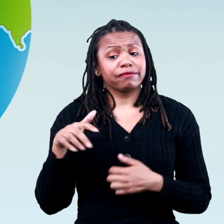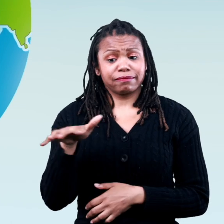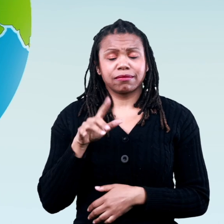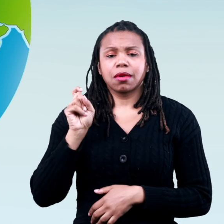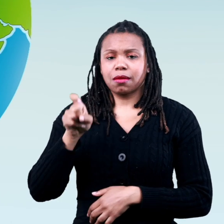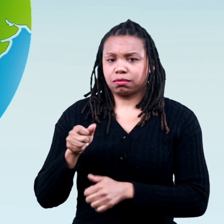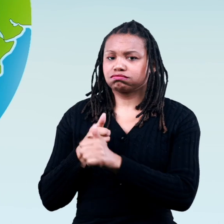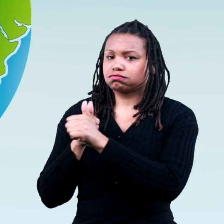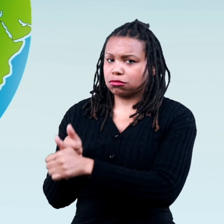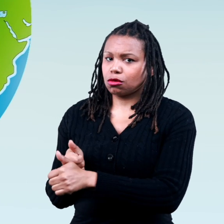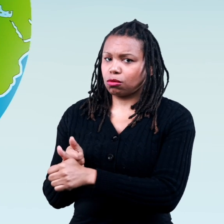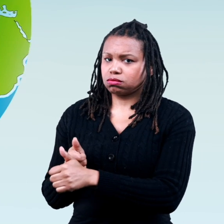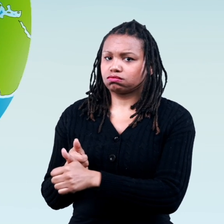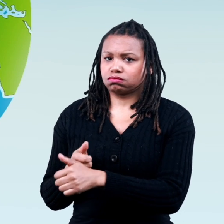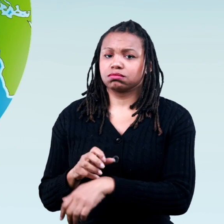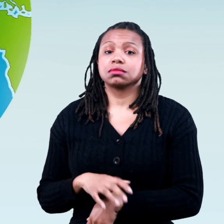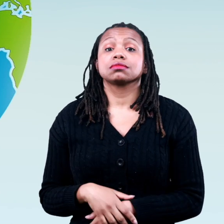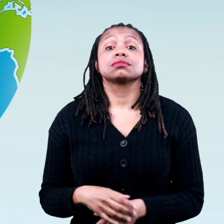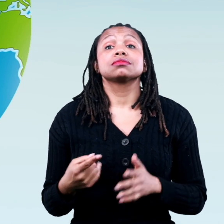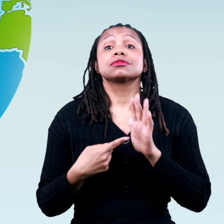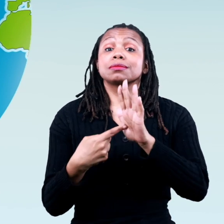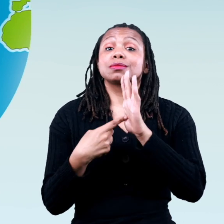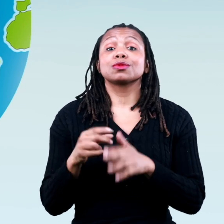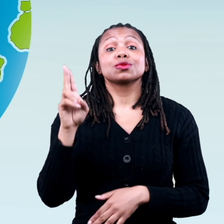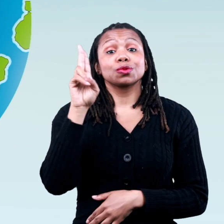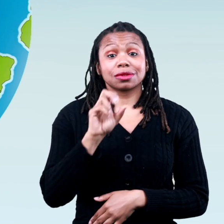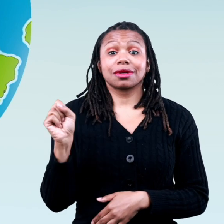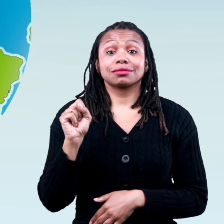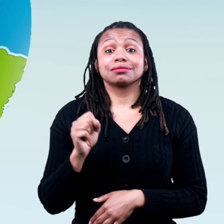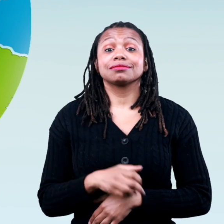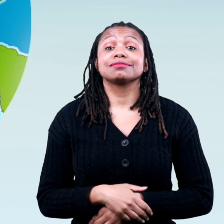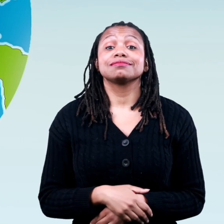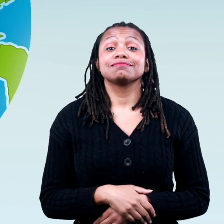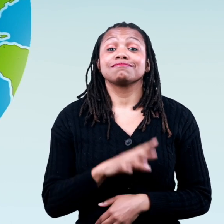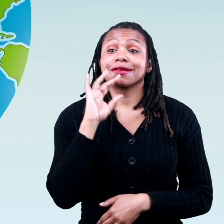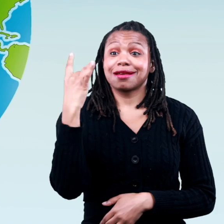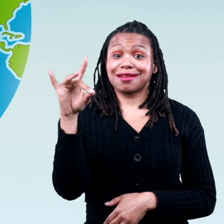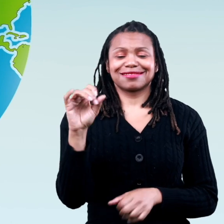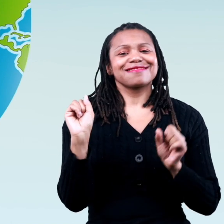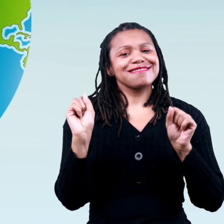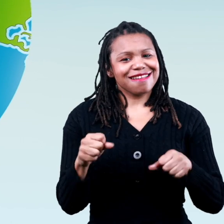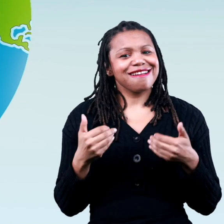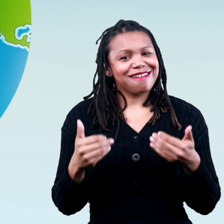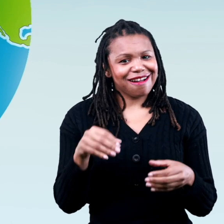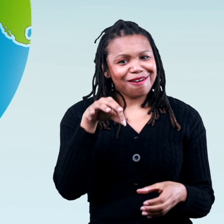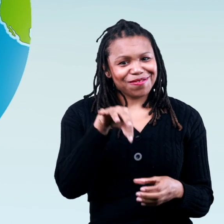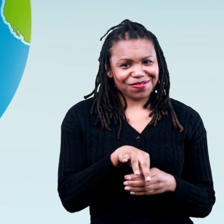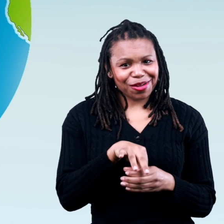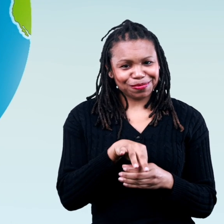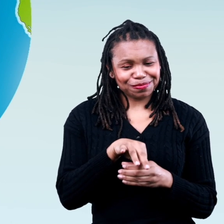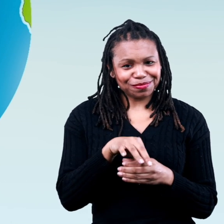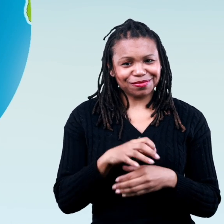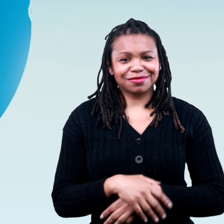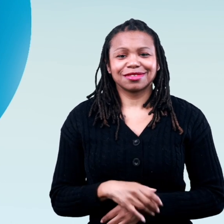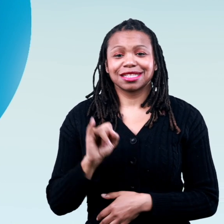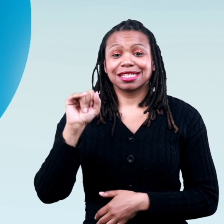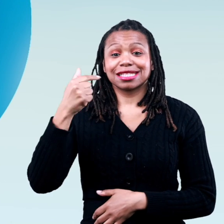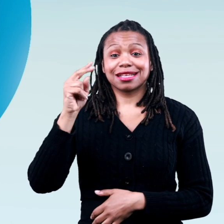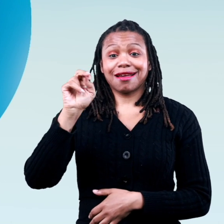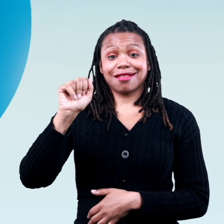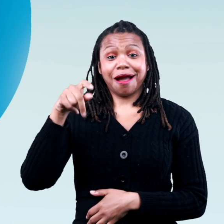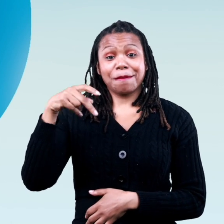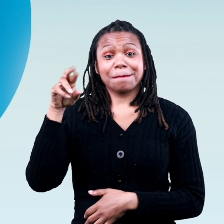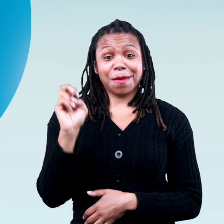may be different depending on where you live. For instance, in the United States, the legal voting age is